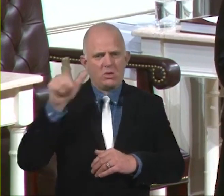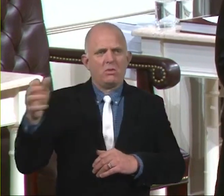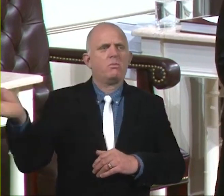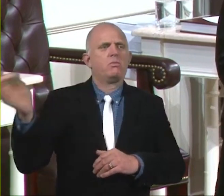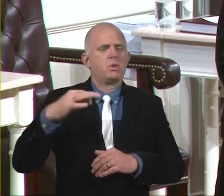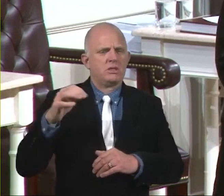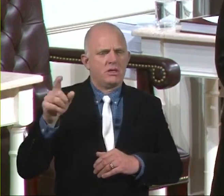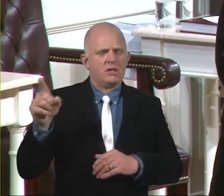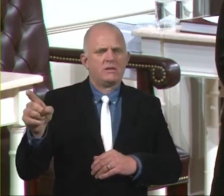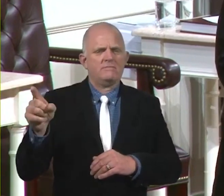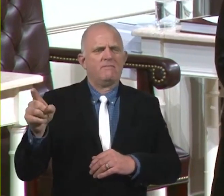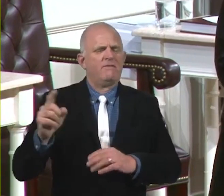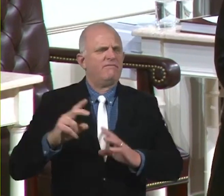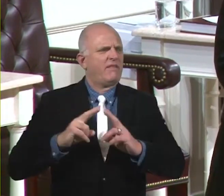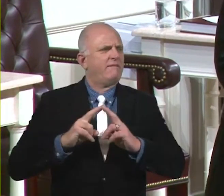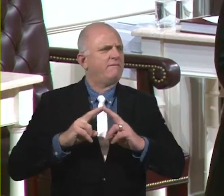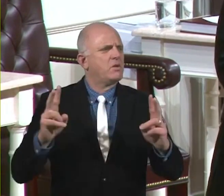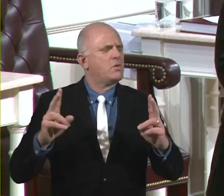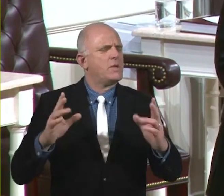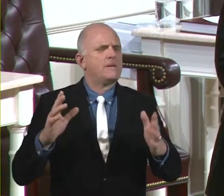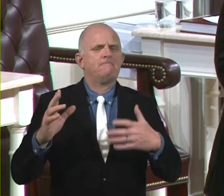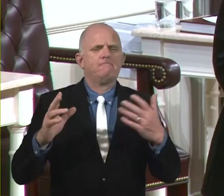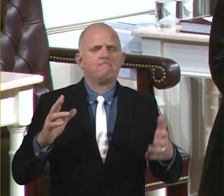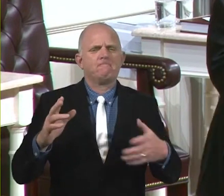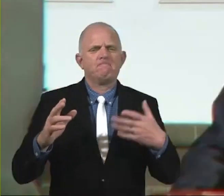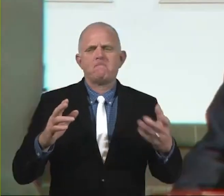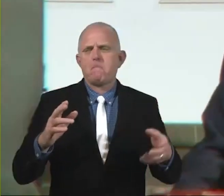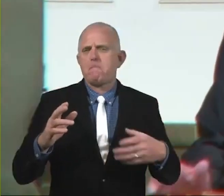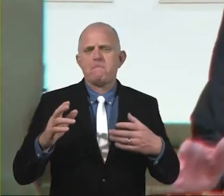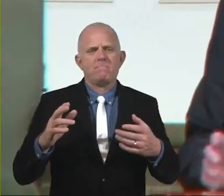very, very